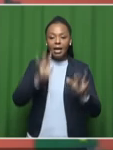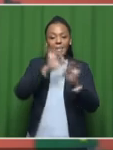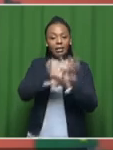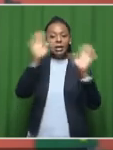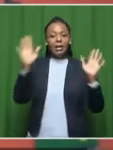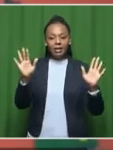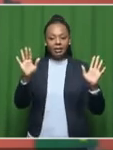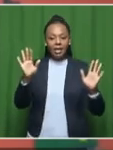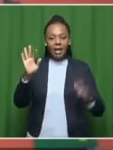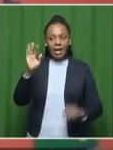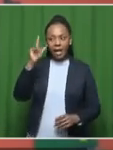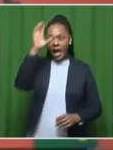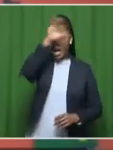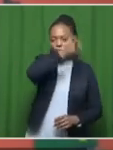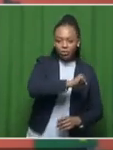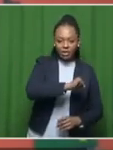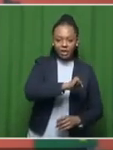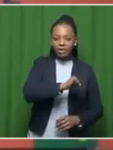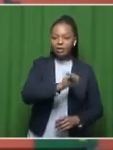speculation,